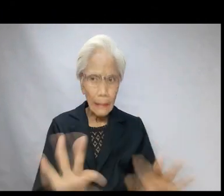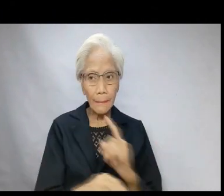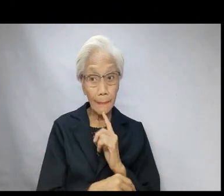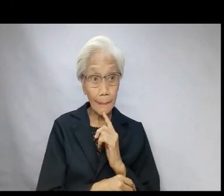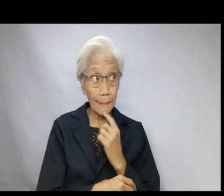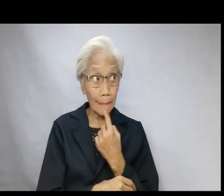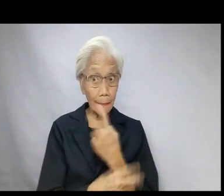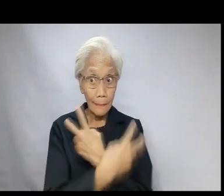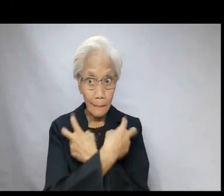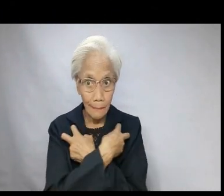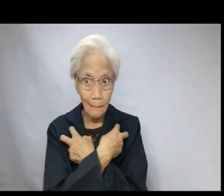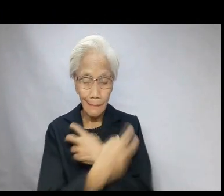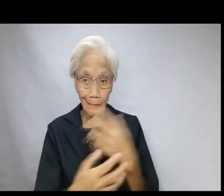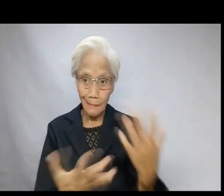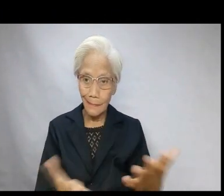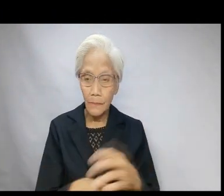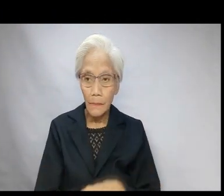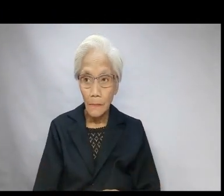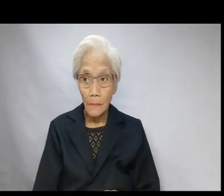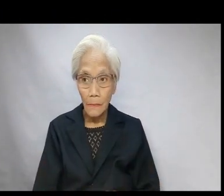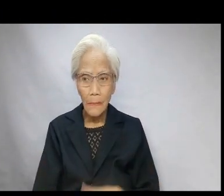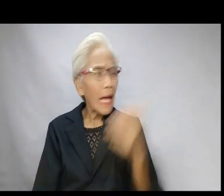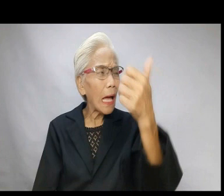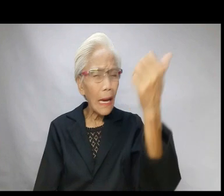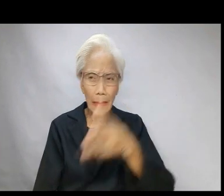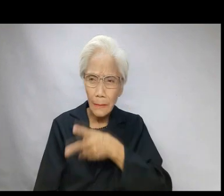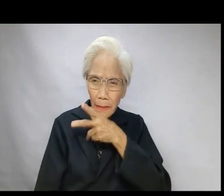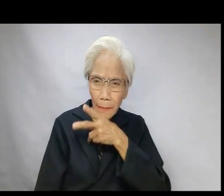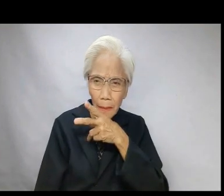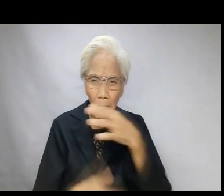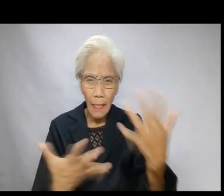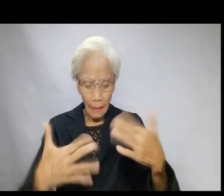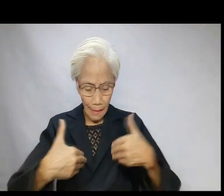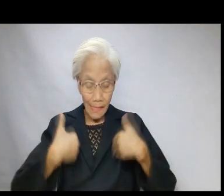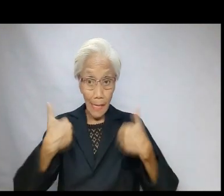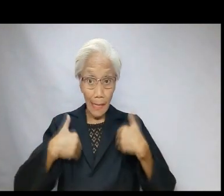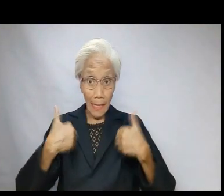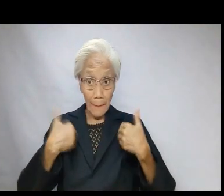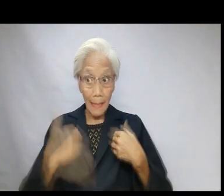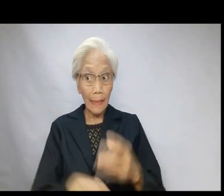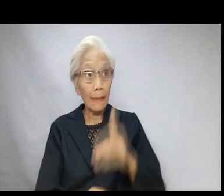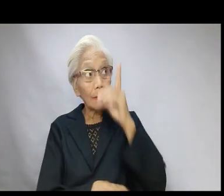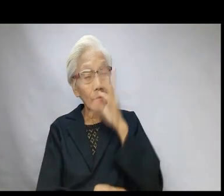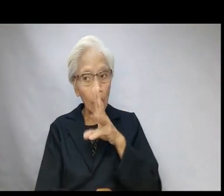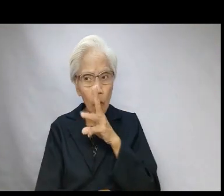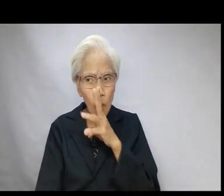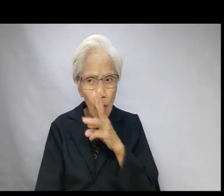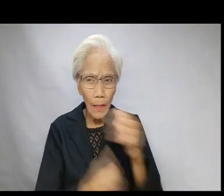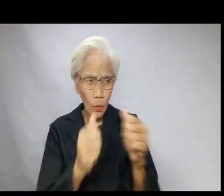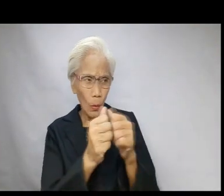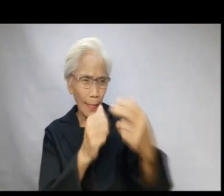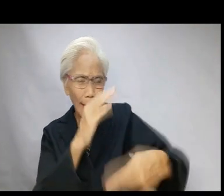already severely lead-poisoned man, says Walsh. Others speculate that, as a young man, he